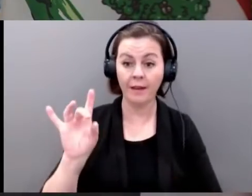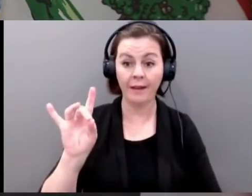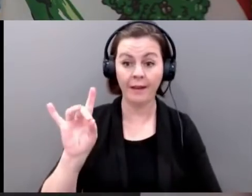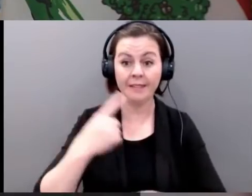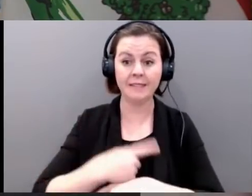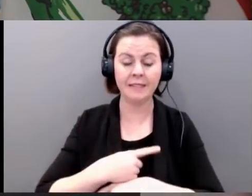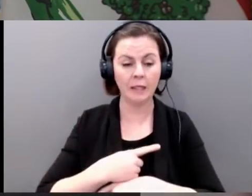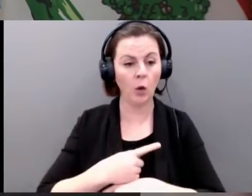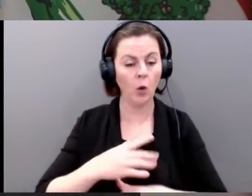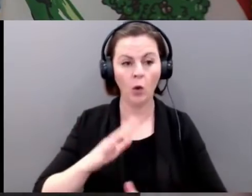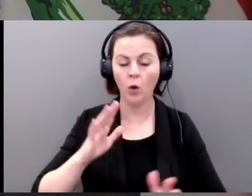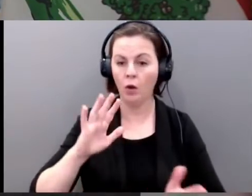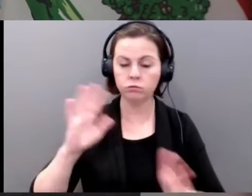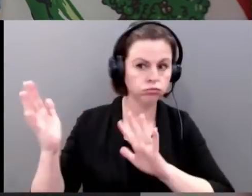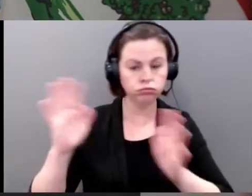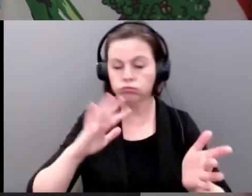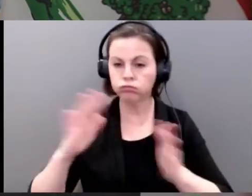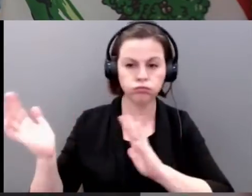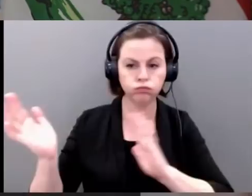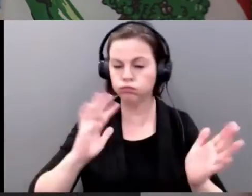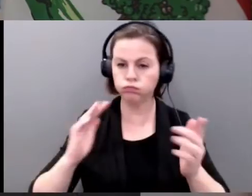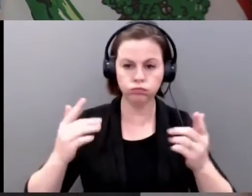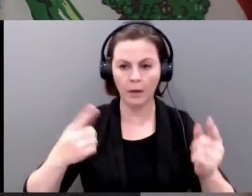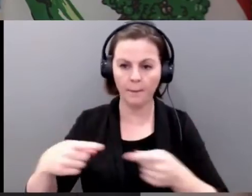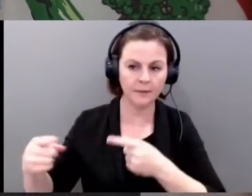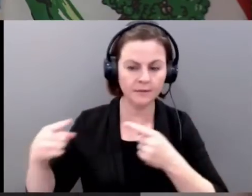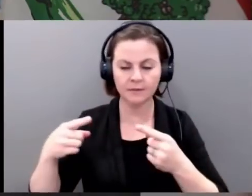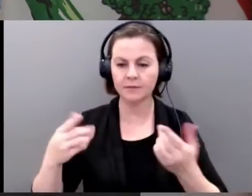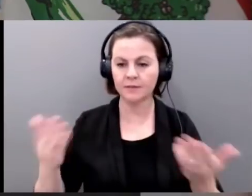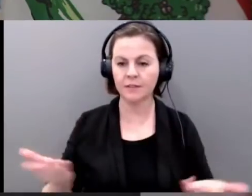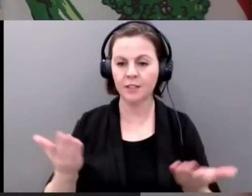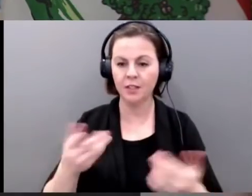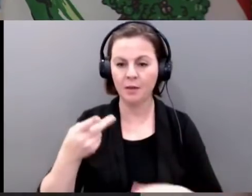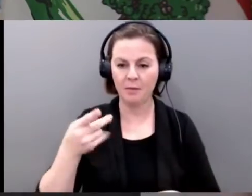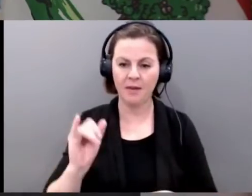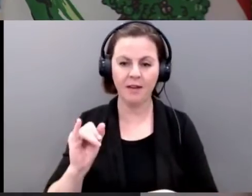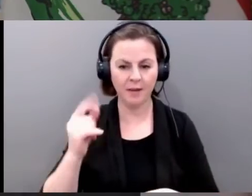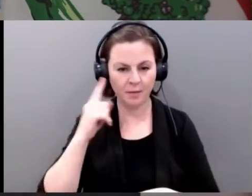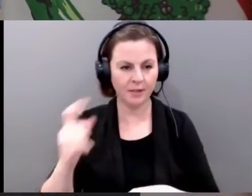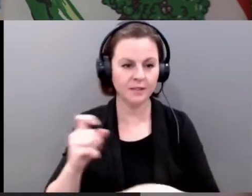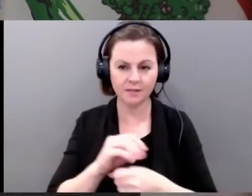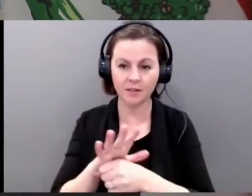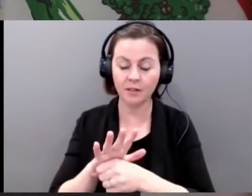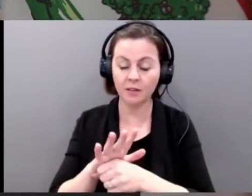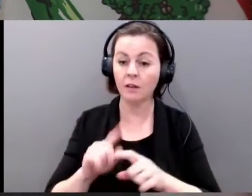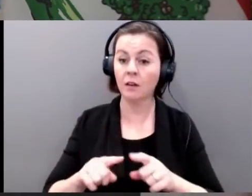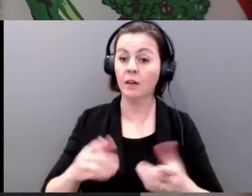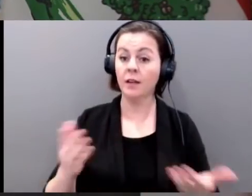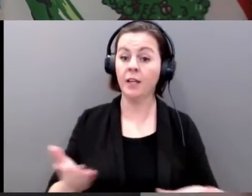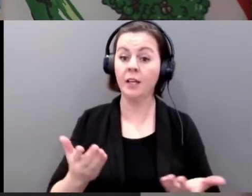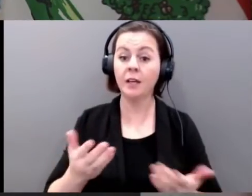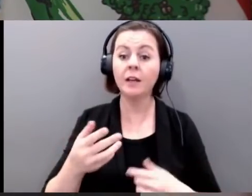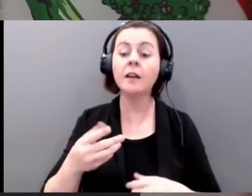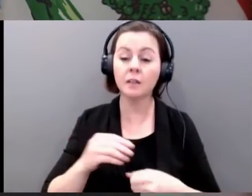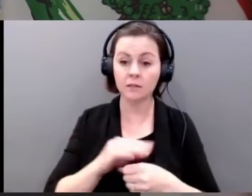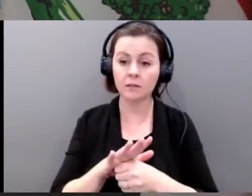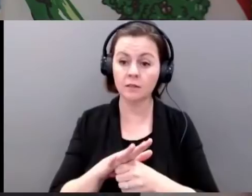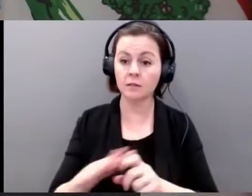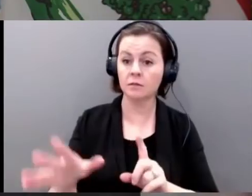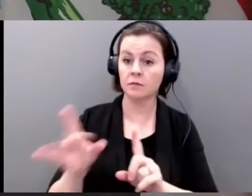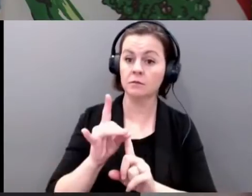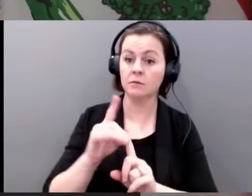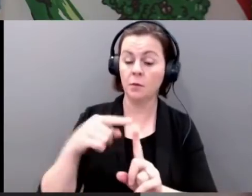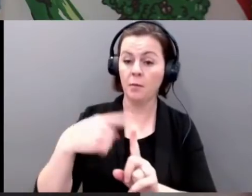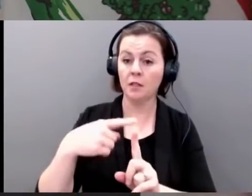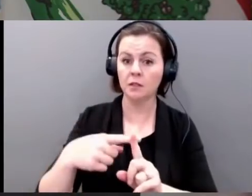Prince Edward Island because of COVID. We've seen an increase in cases in Prince Edward Island, and more concerning than the number of cases